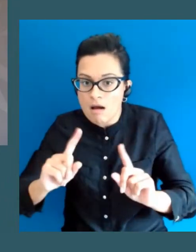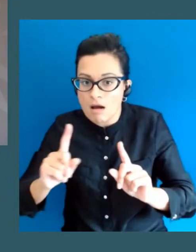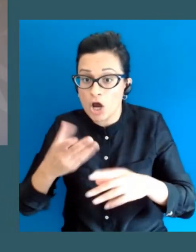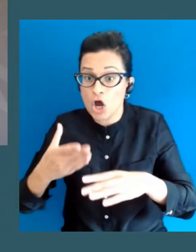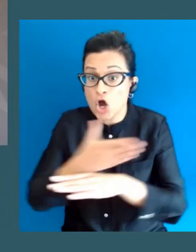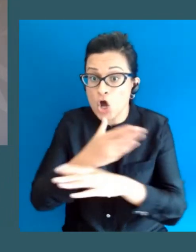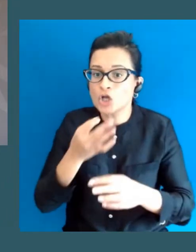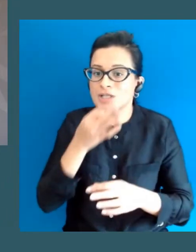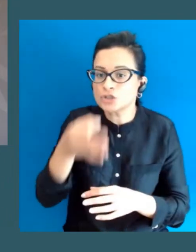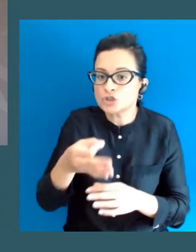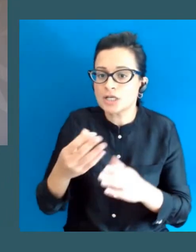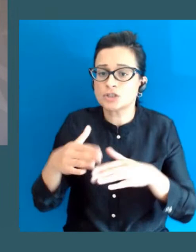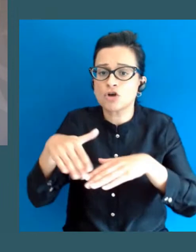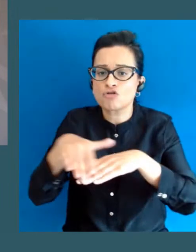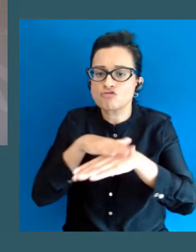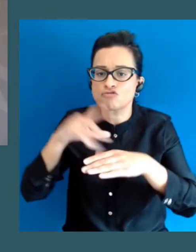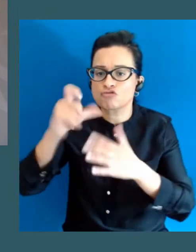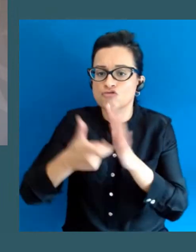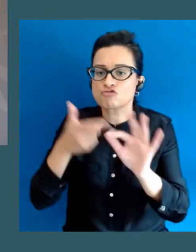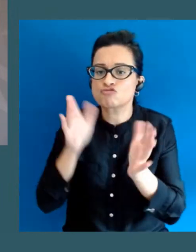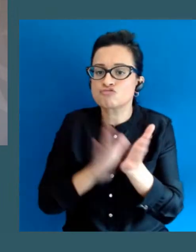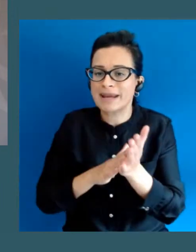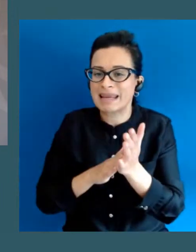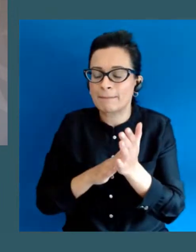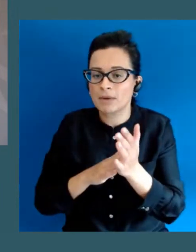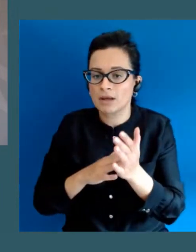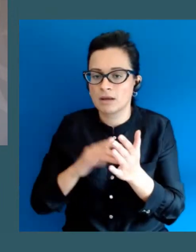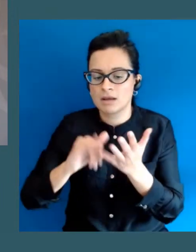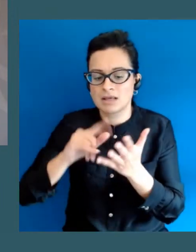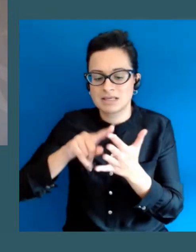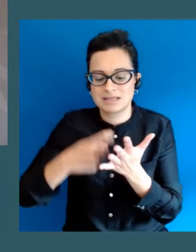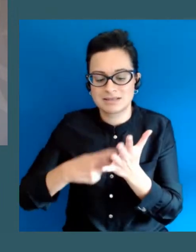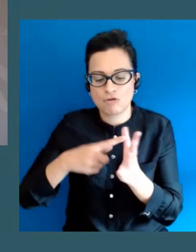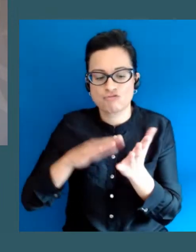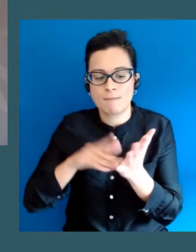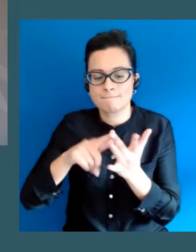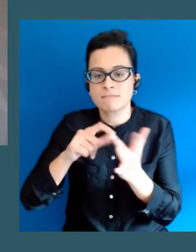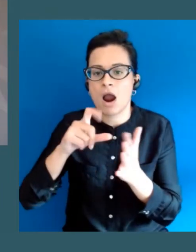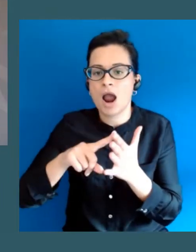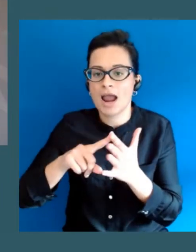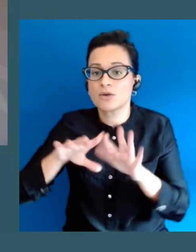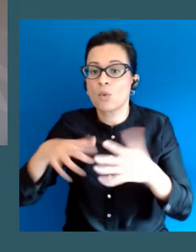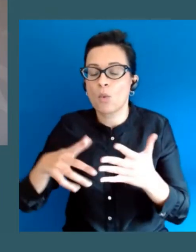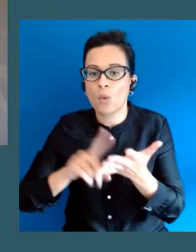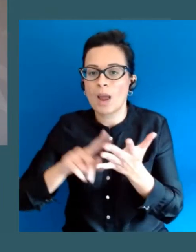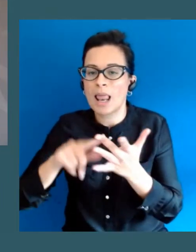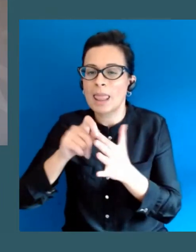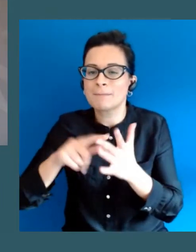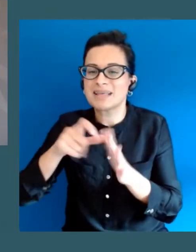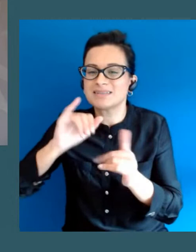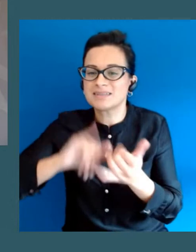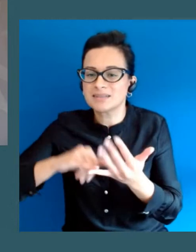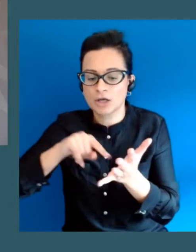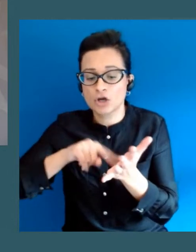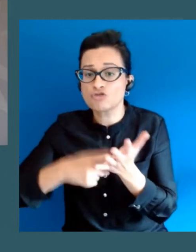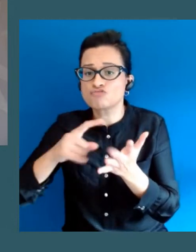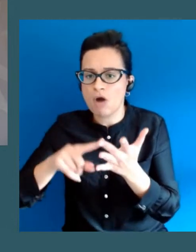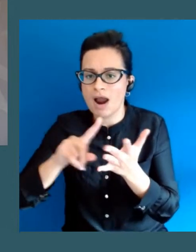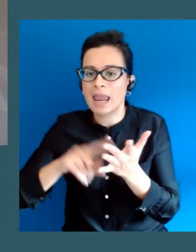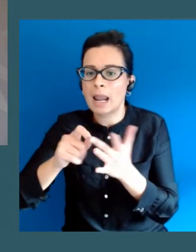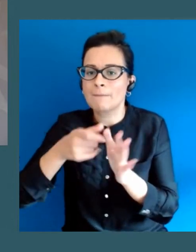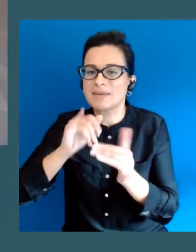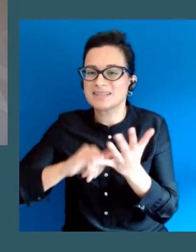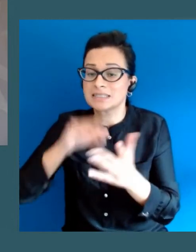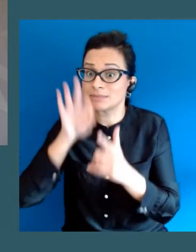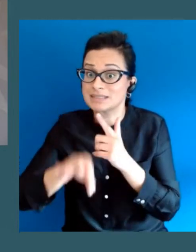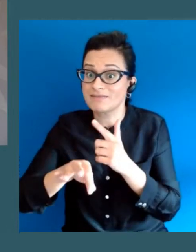creams which have got ceramides and a combination of certain lipids, trilipids in particular, which may be